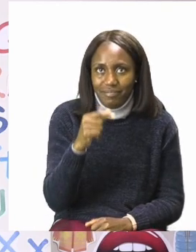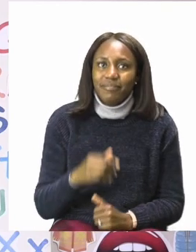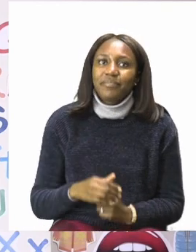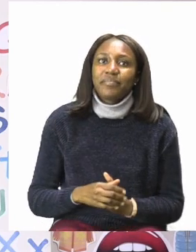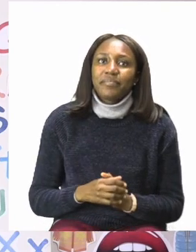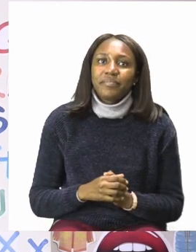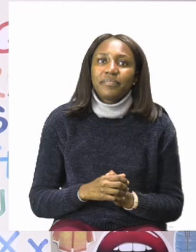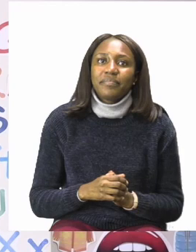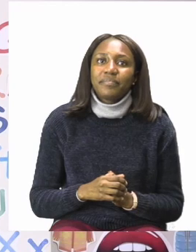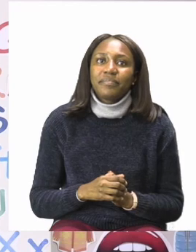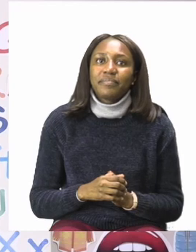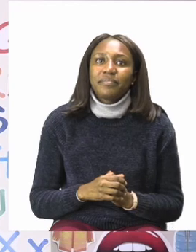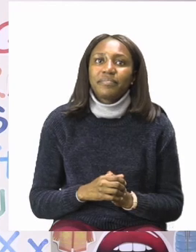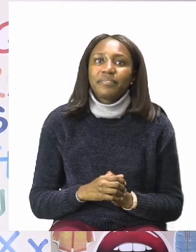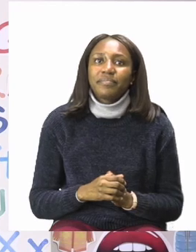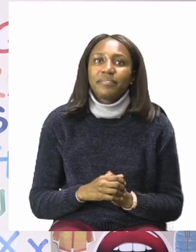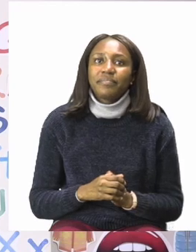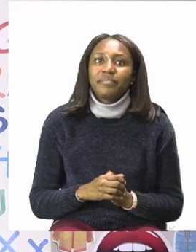kilograms.